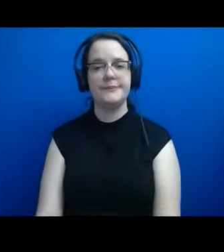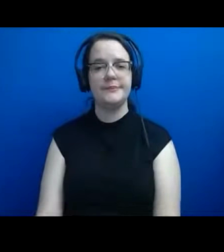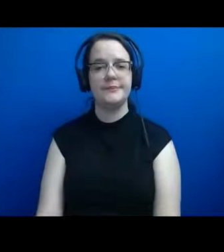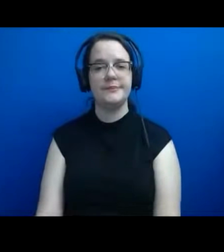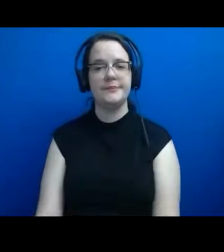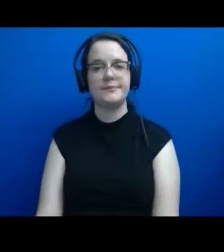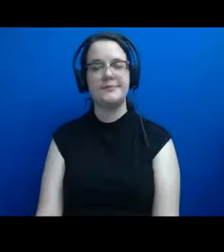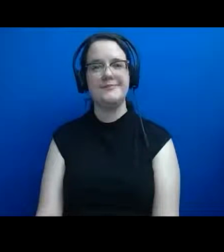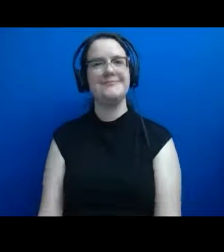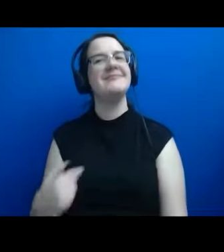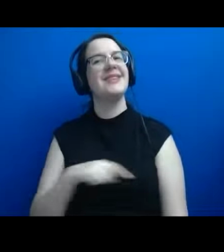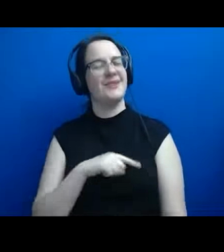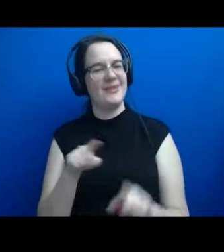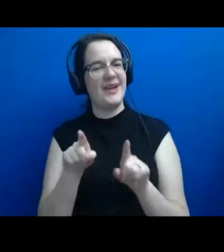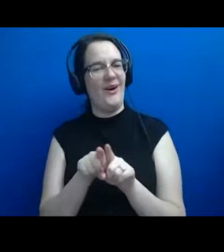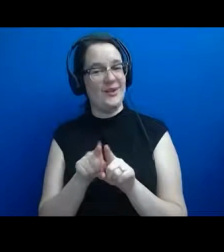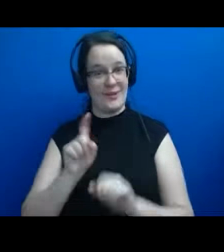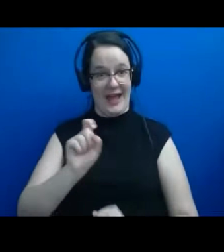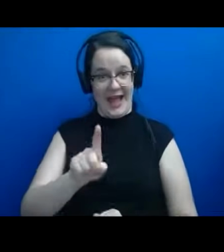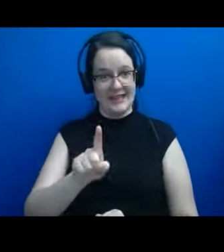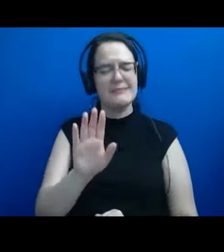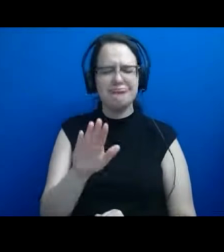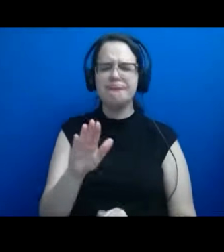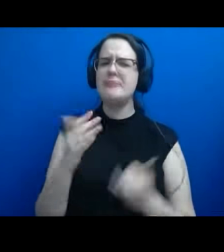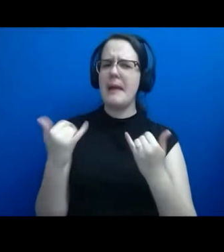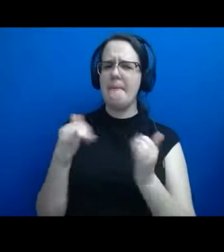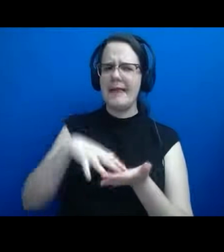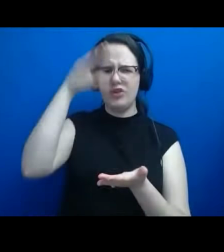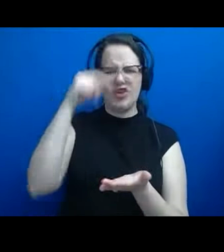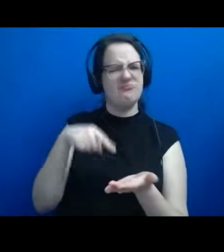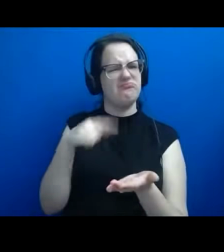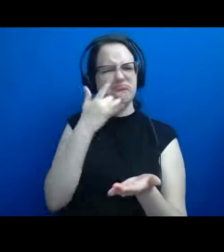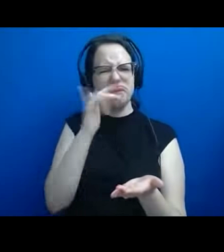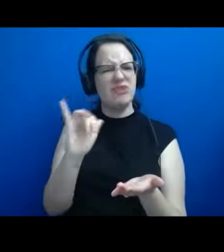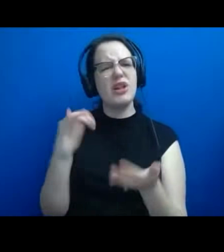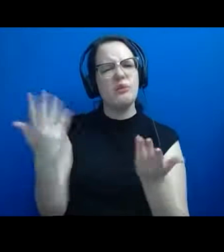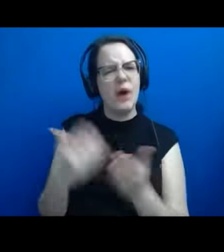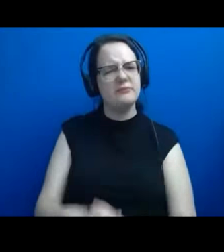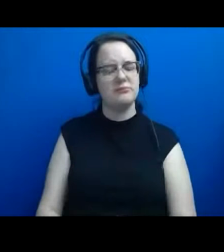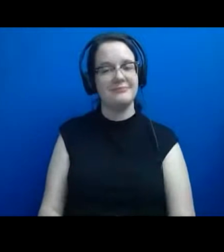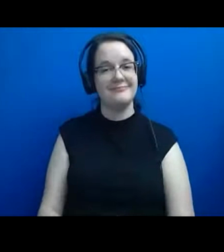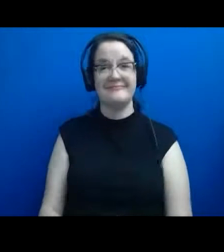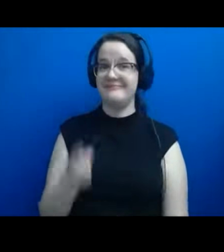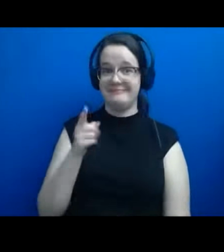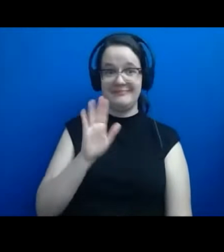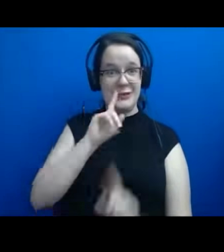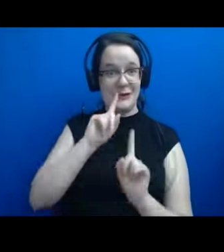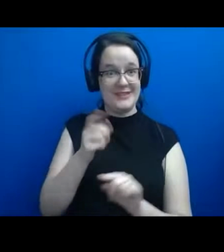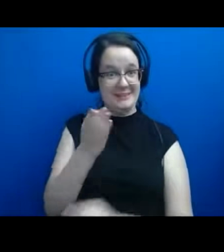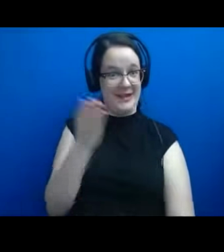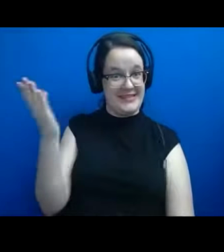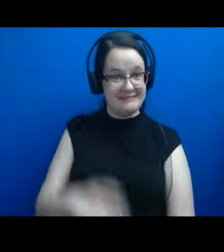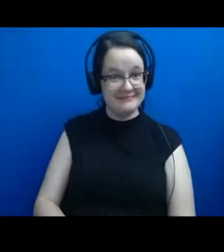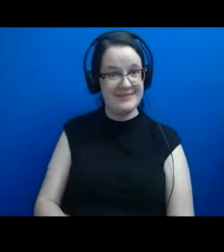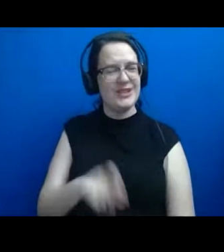We also said, we also asked, like, what should playful learning look like? And this is what y'all said. You said it should be fun and